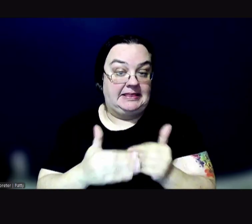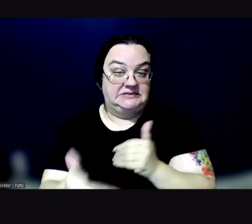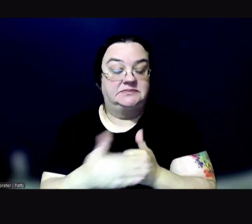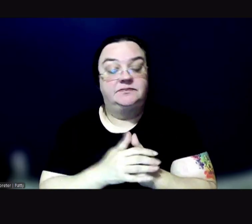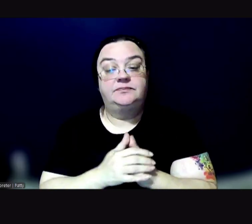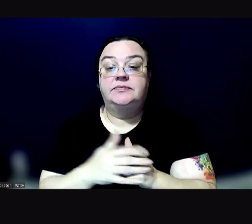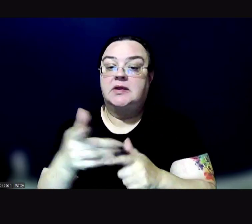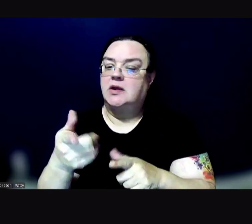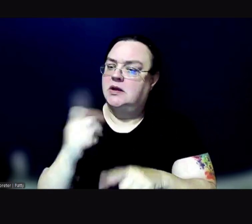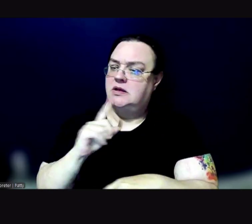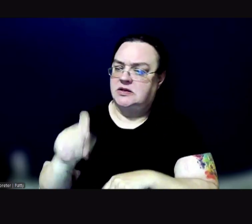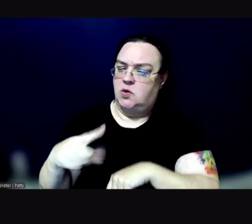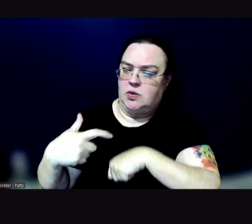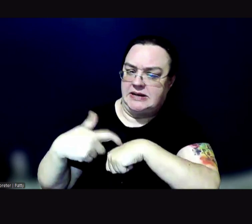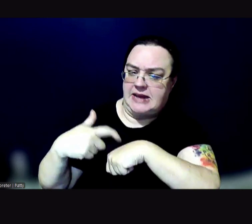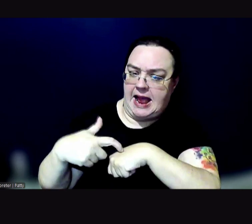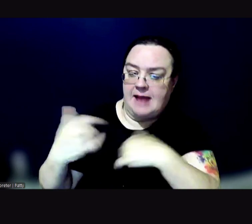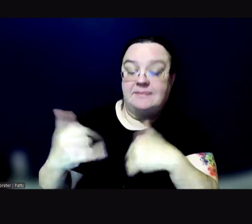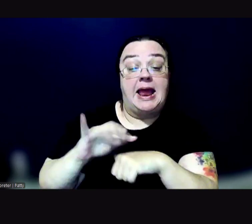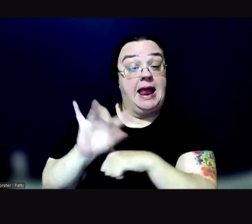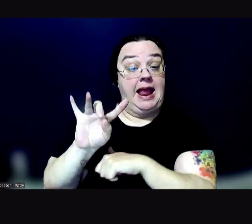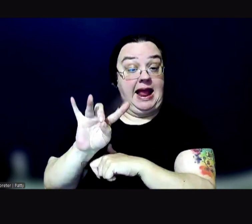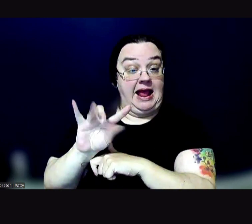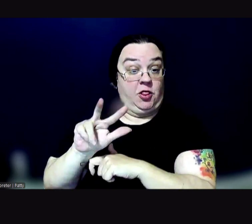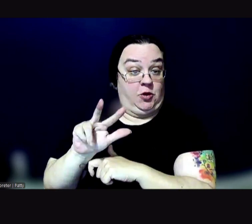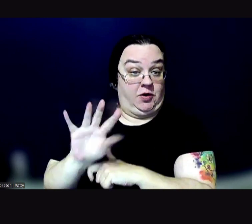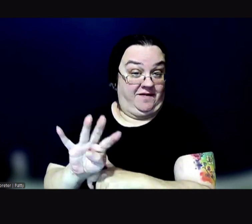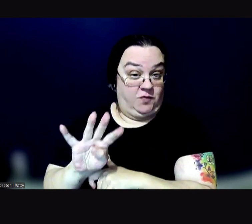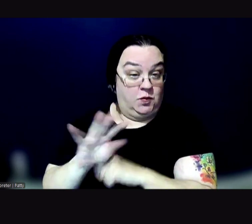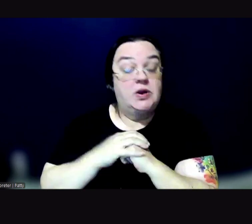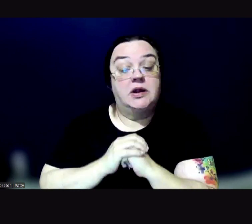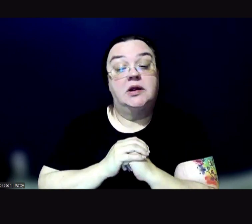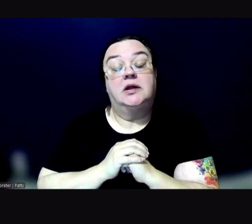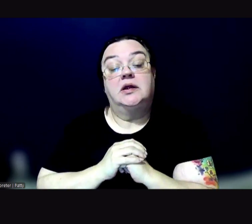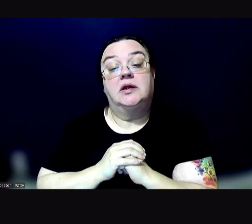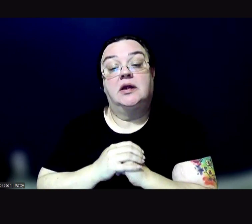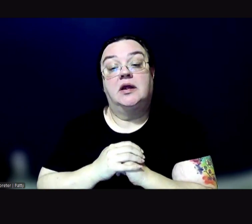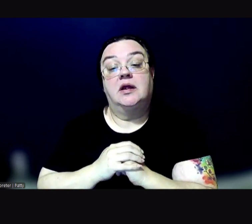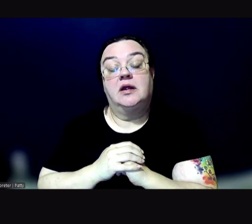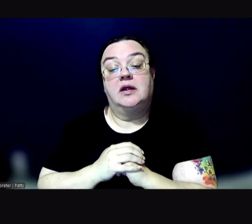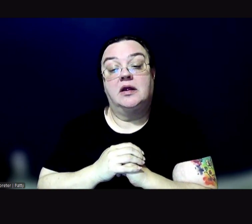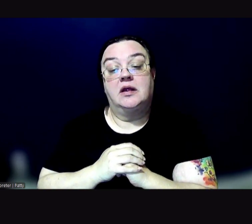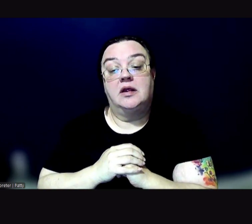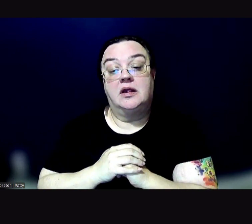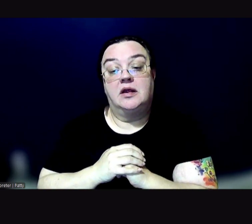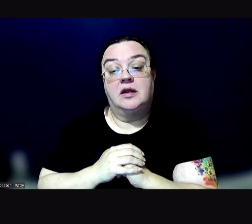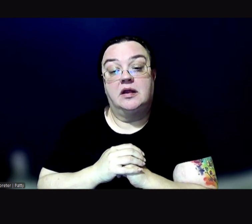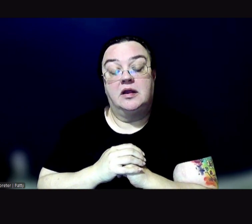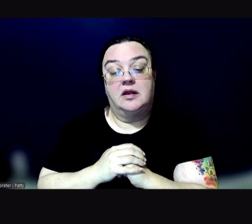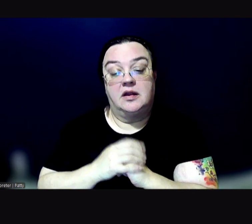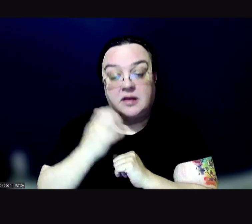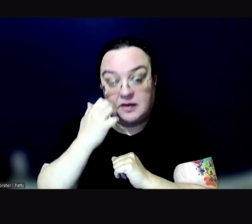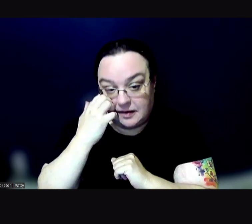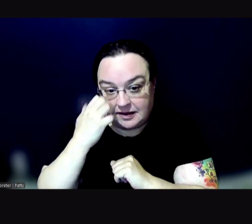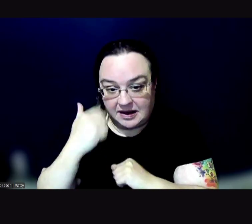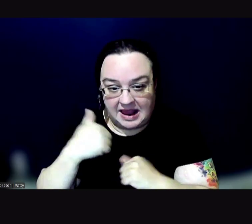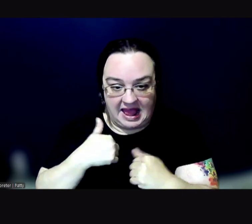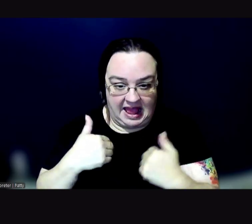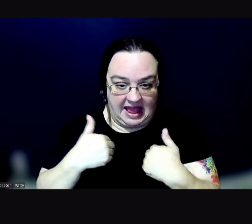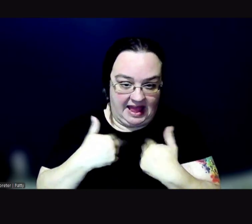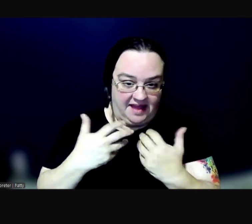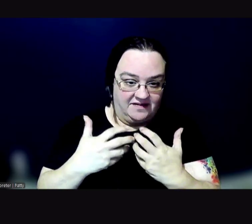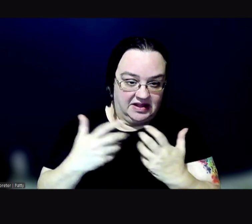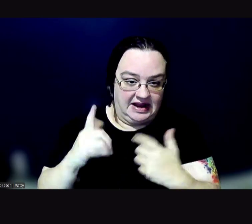What time is it? 8:34. 8:34, and I have all council members except for Councilmember Garcia. Is